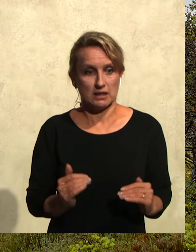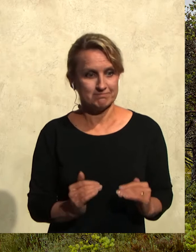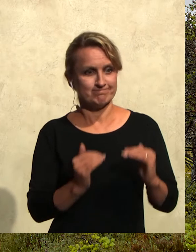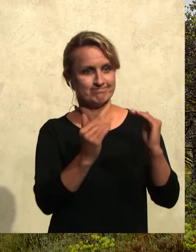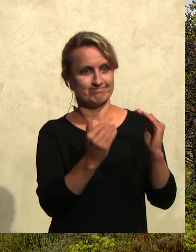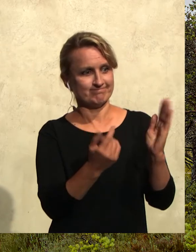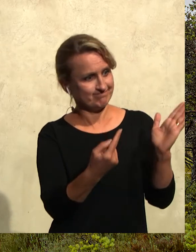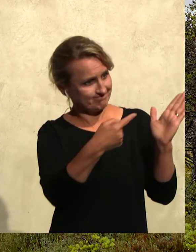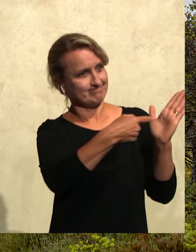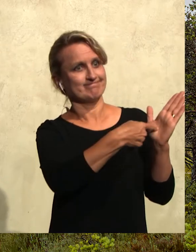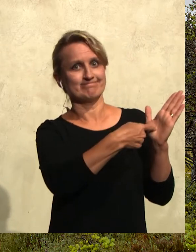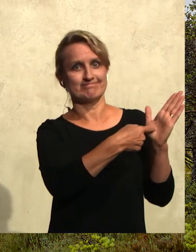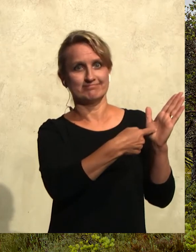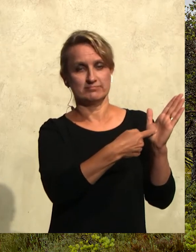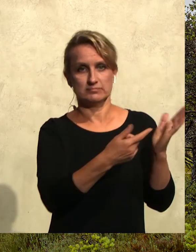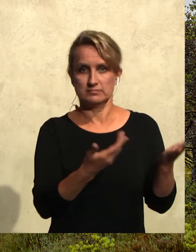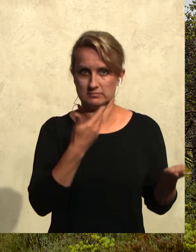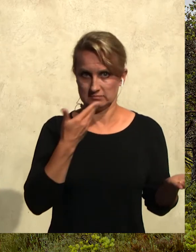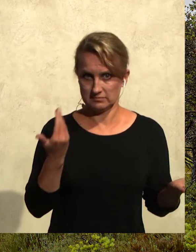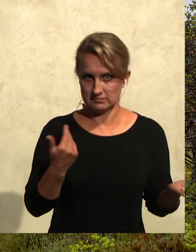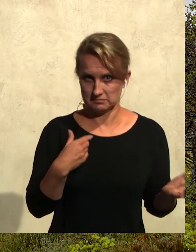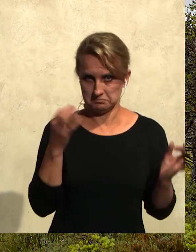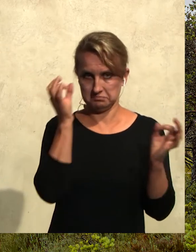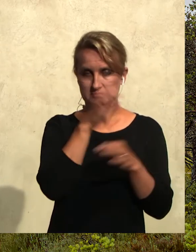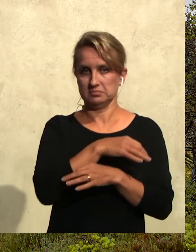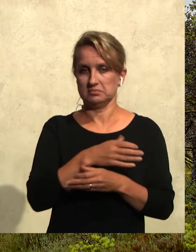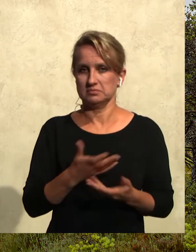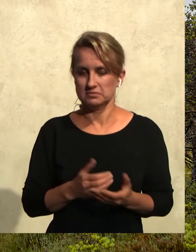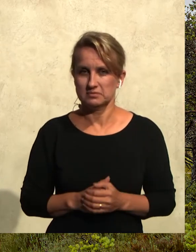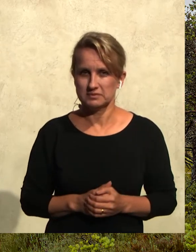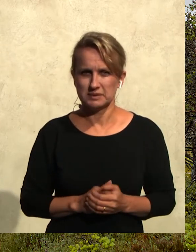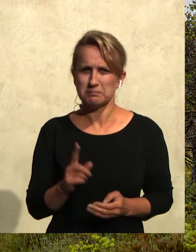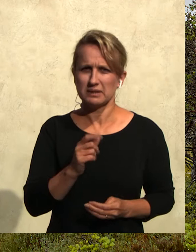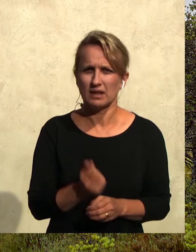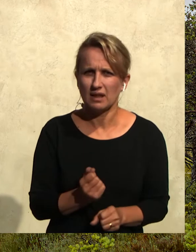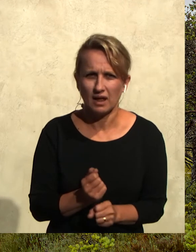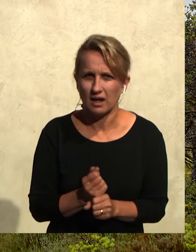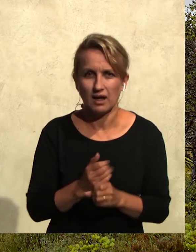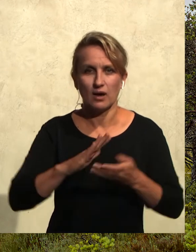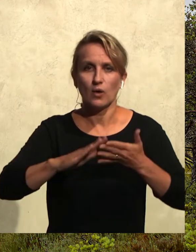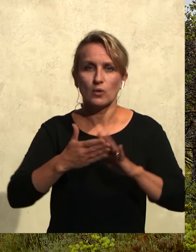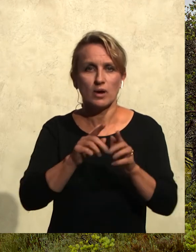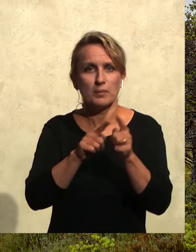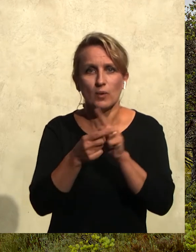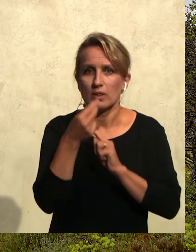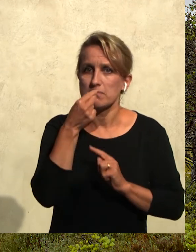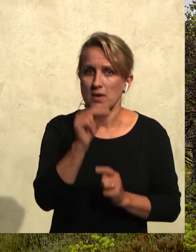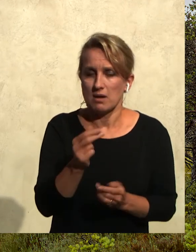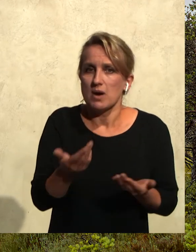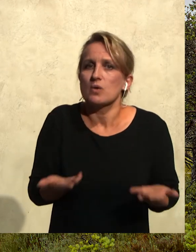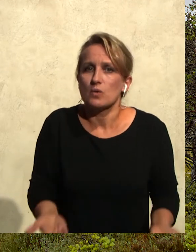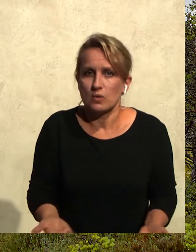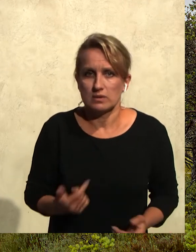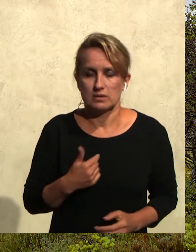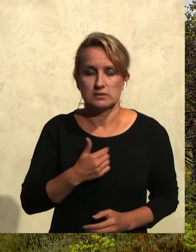So what to do about this? So I've got 3 little points I'd like to try and cover in the next few moments. One